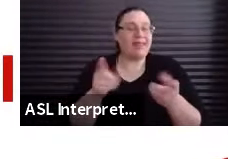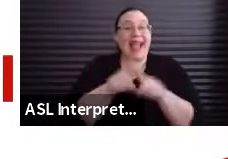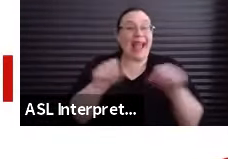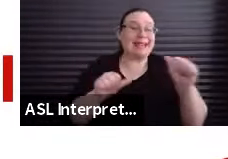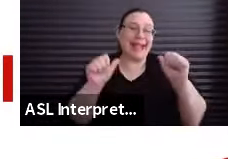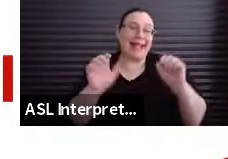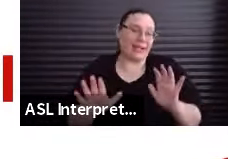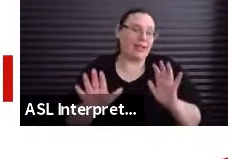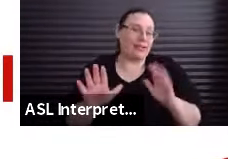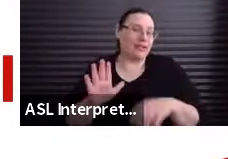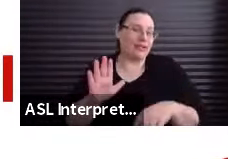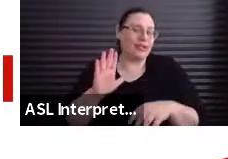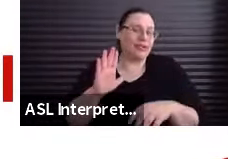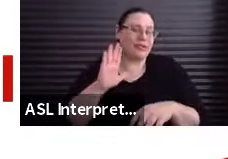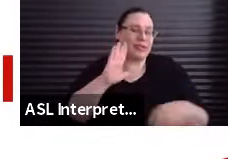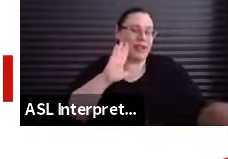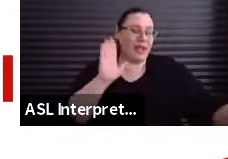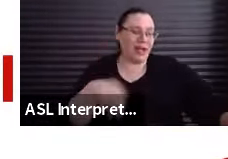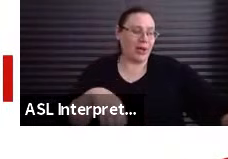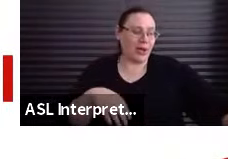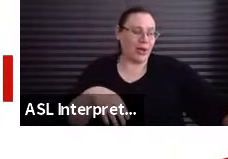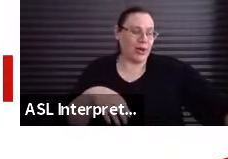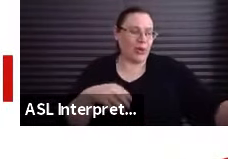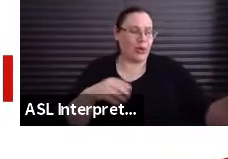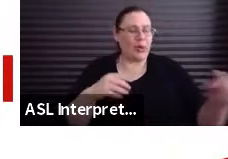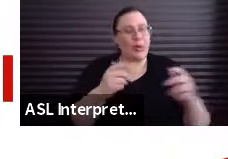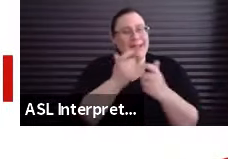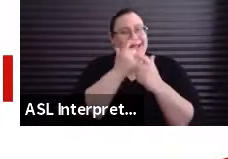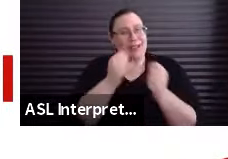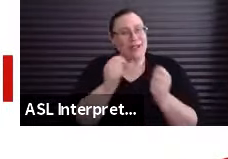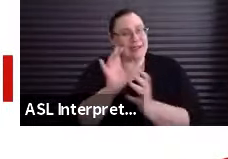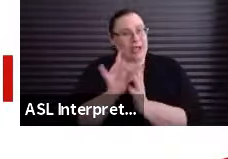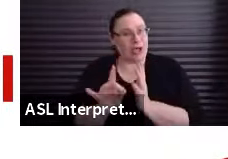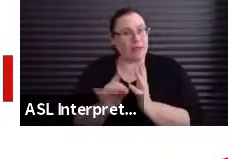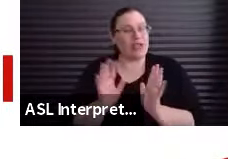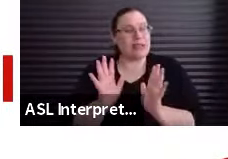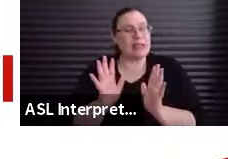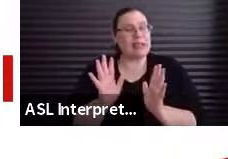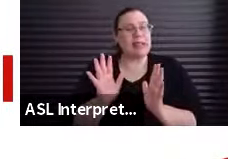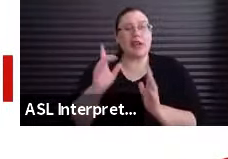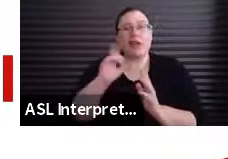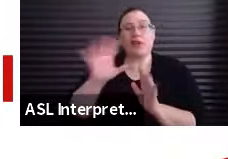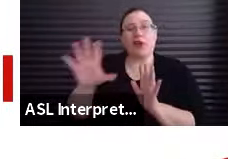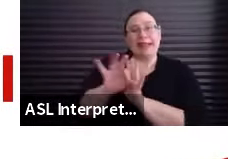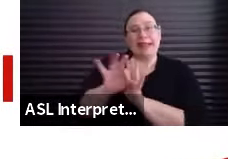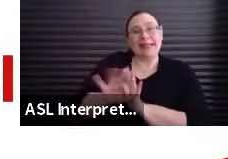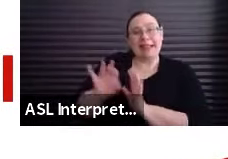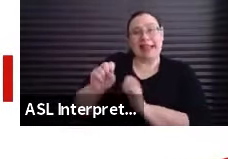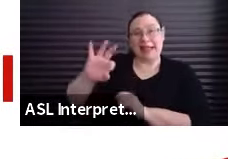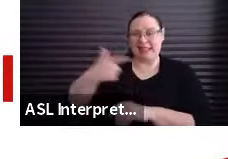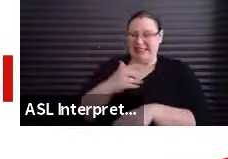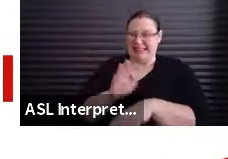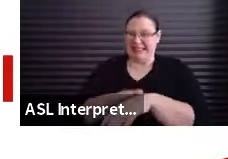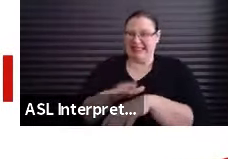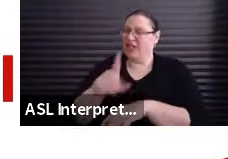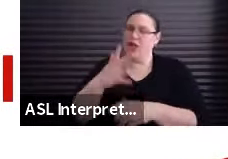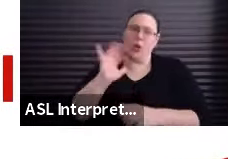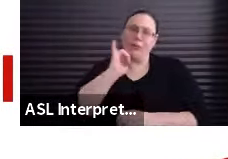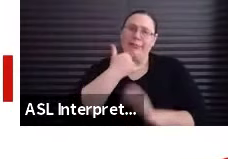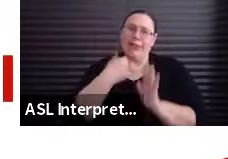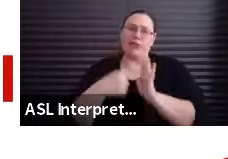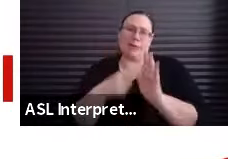know that's an interesting option. But for casting, I just want to caution you, you don't want to misrepresent